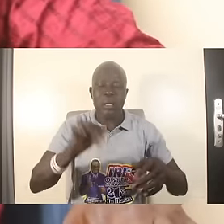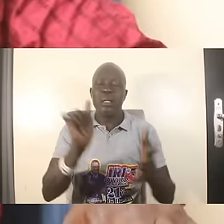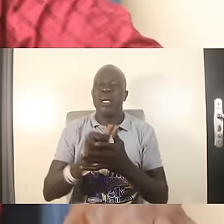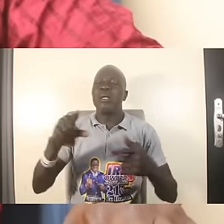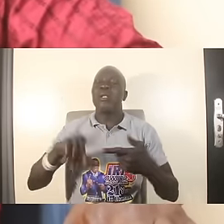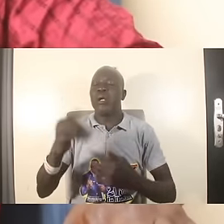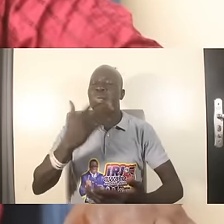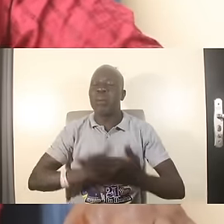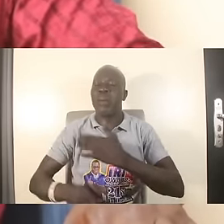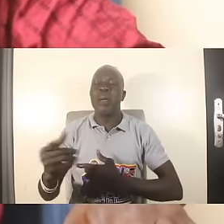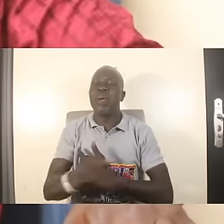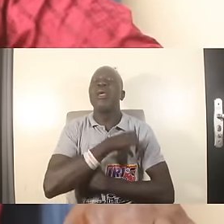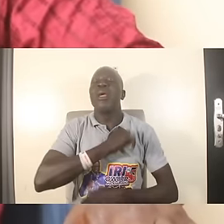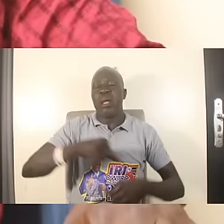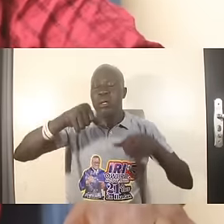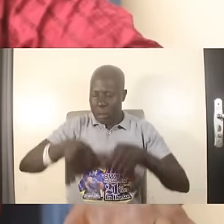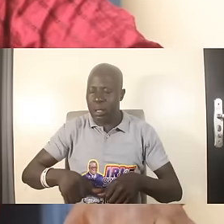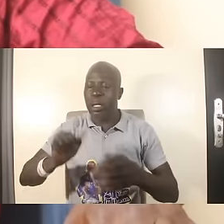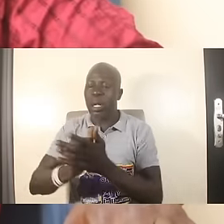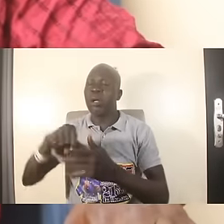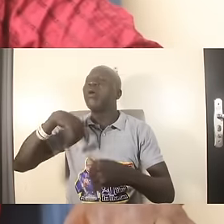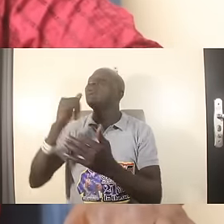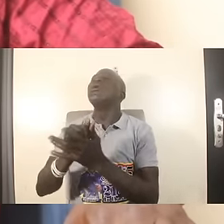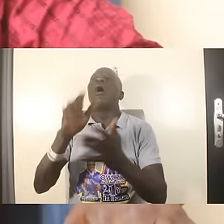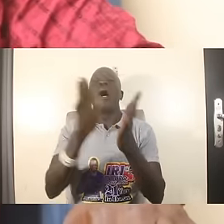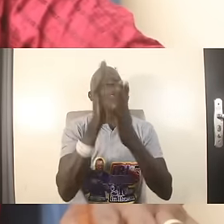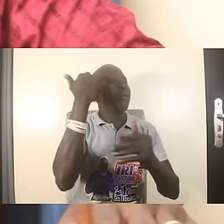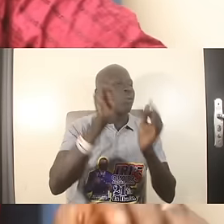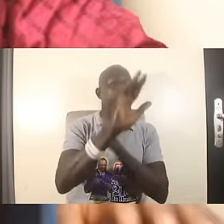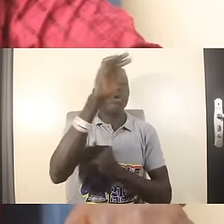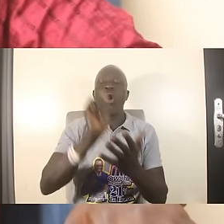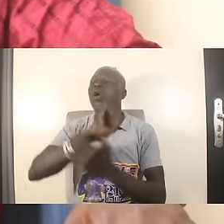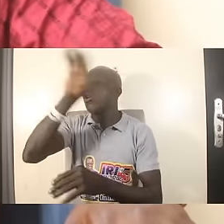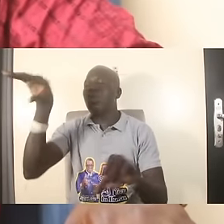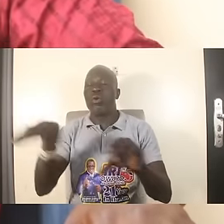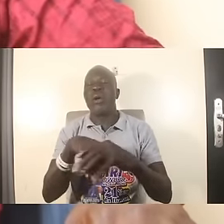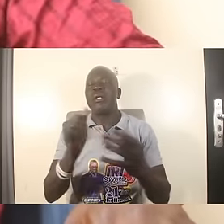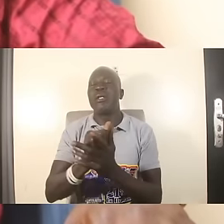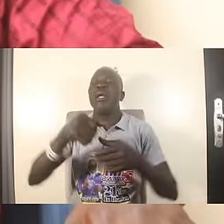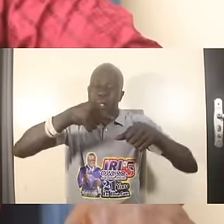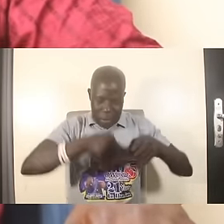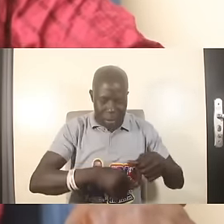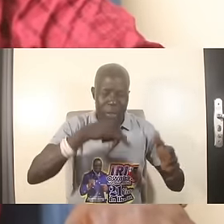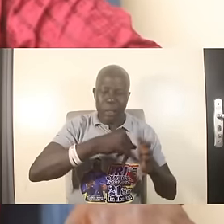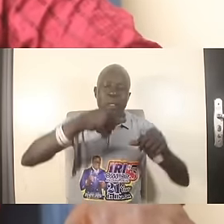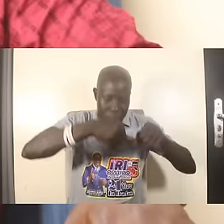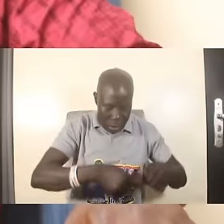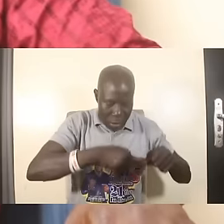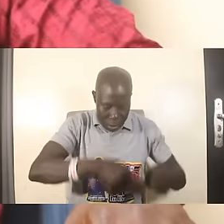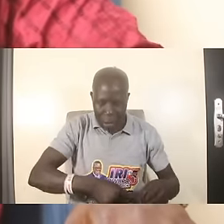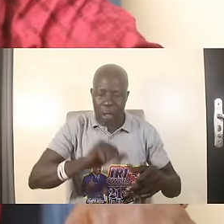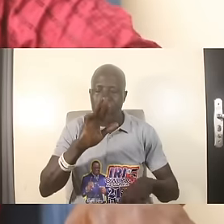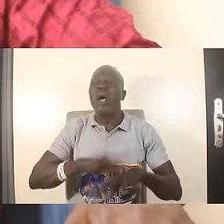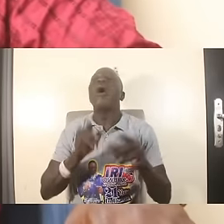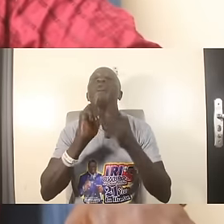of God. And those of you celebrating my anniversary, you see, lead to